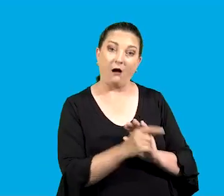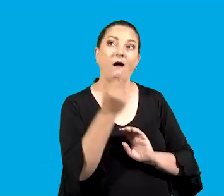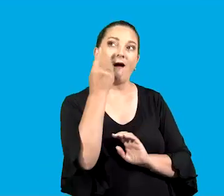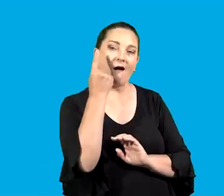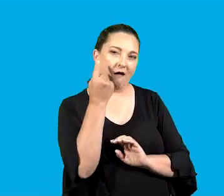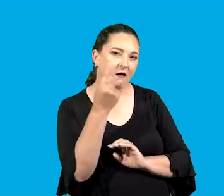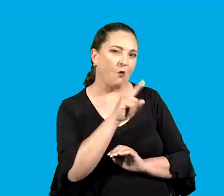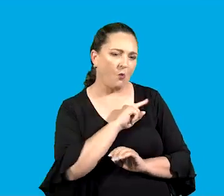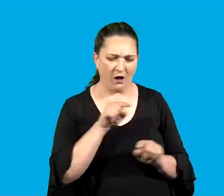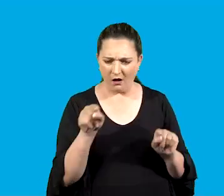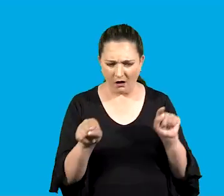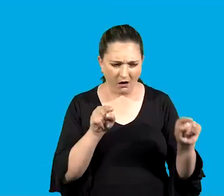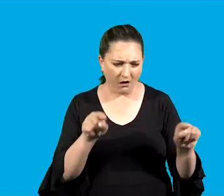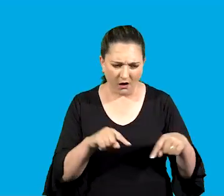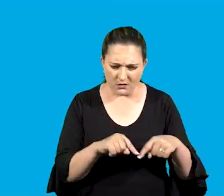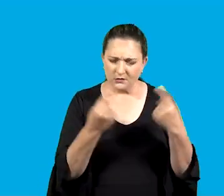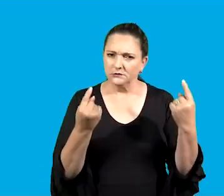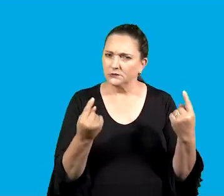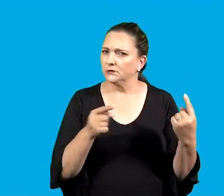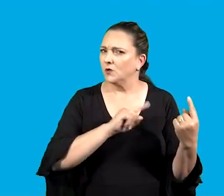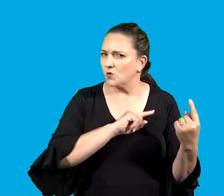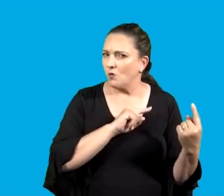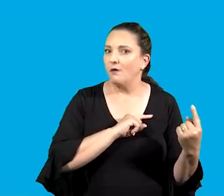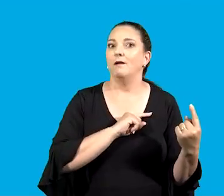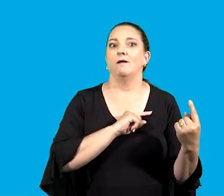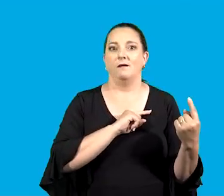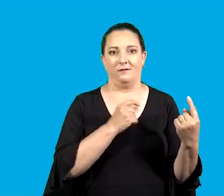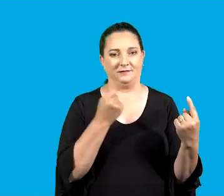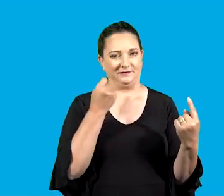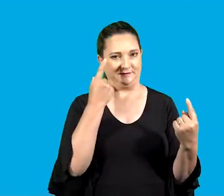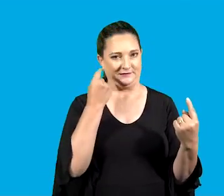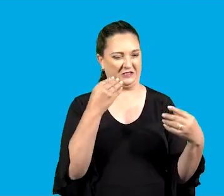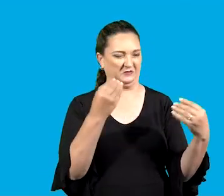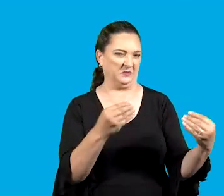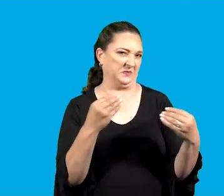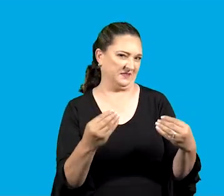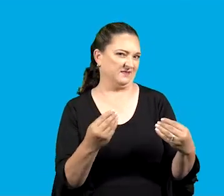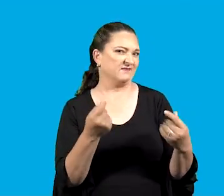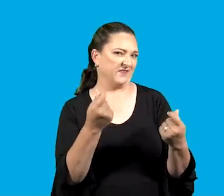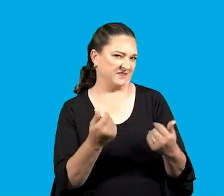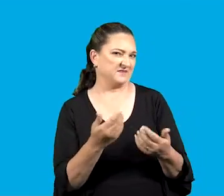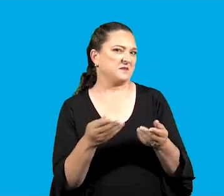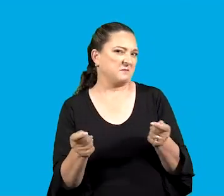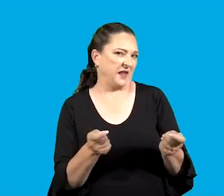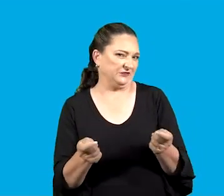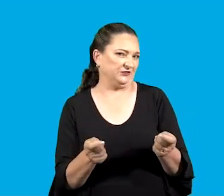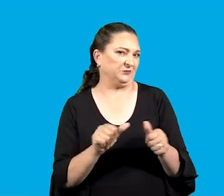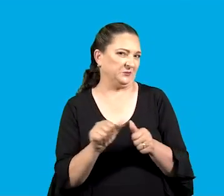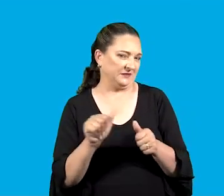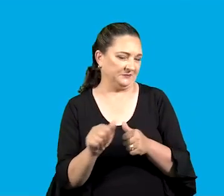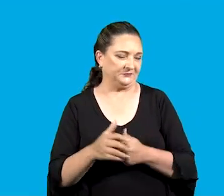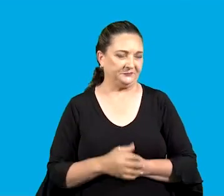understanding the reasons for these differences to help businesses manage their finances more effectively.